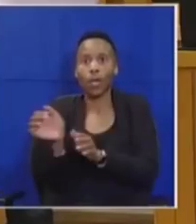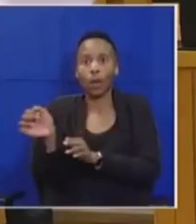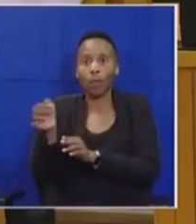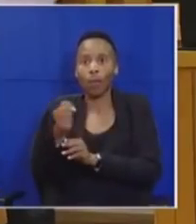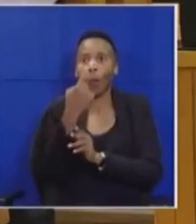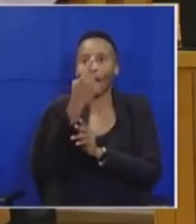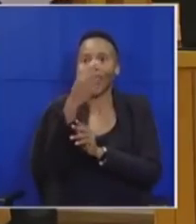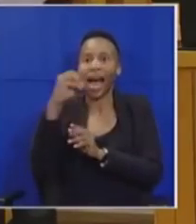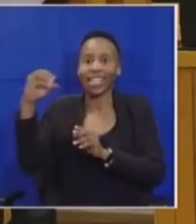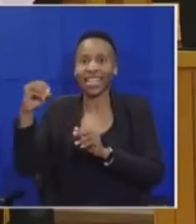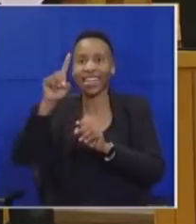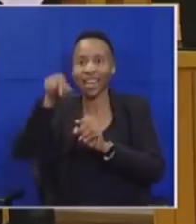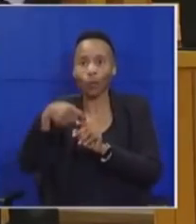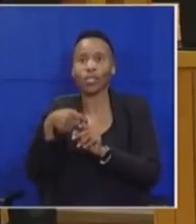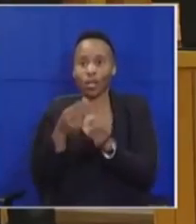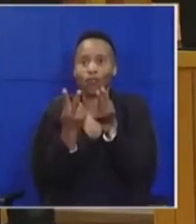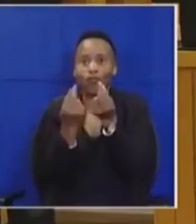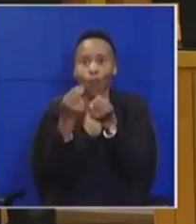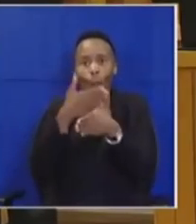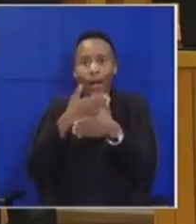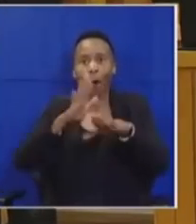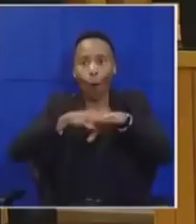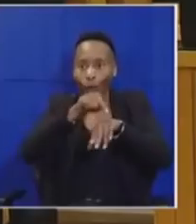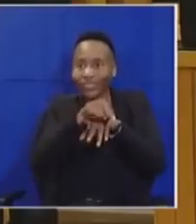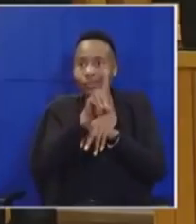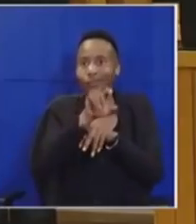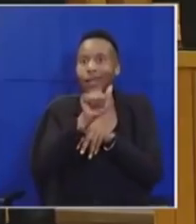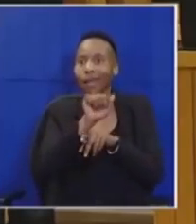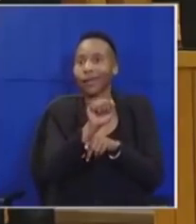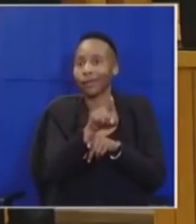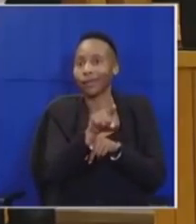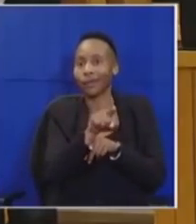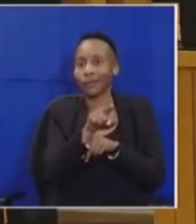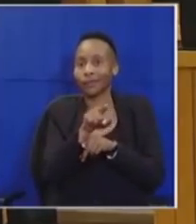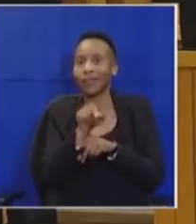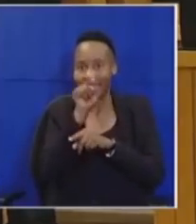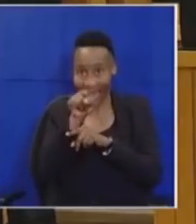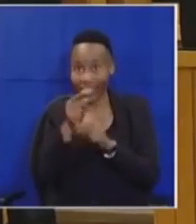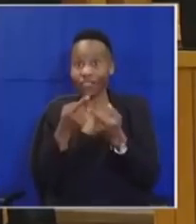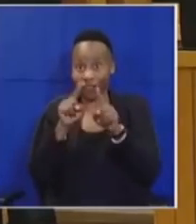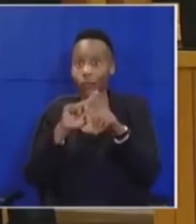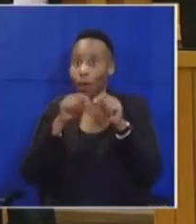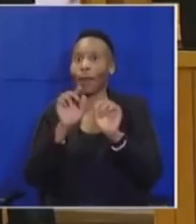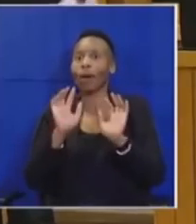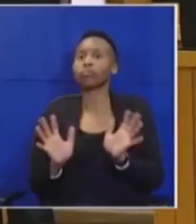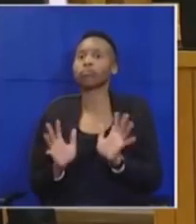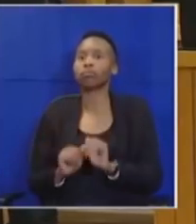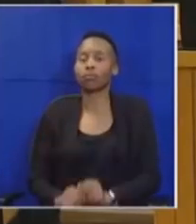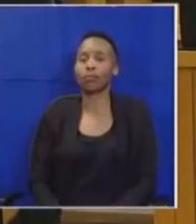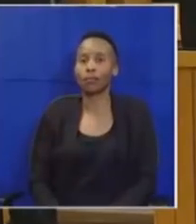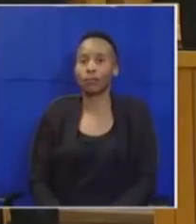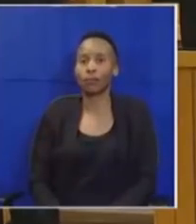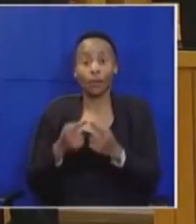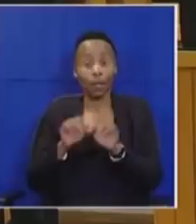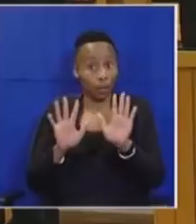100,000 new jobs under DA-led government. That's the difference we are talking about. But let me